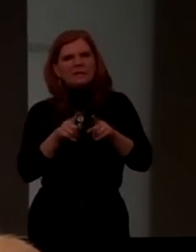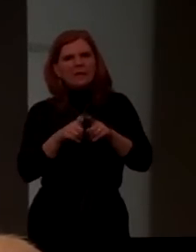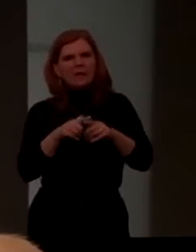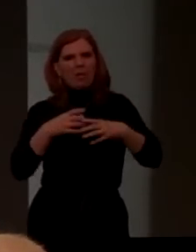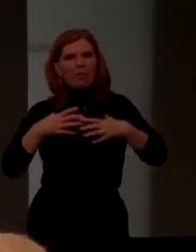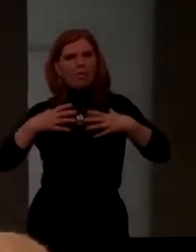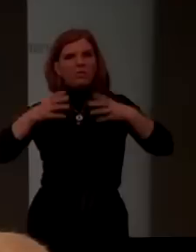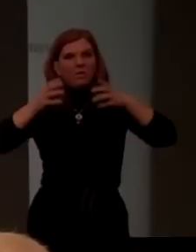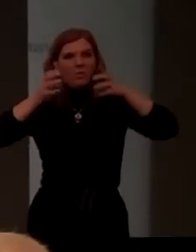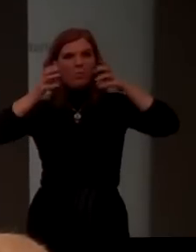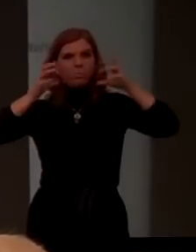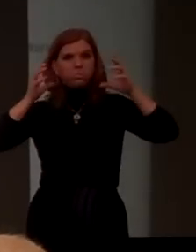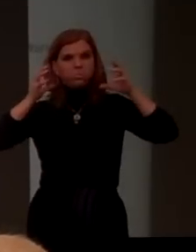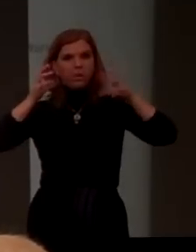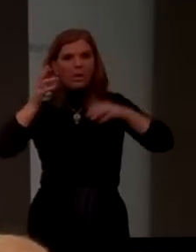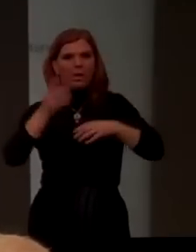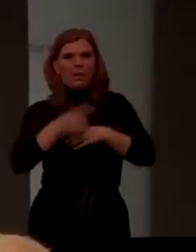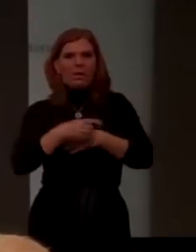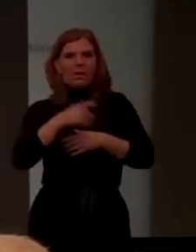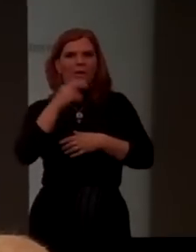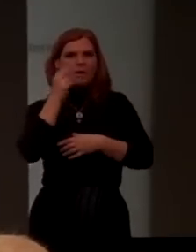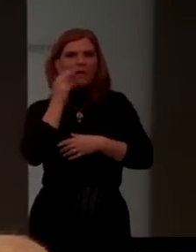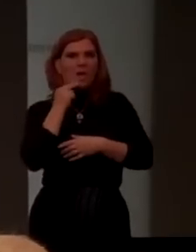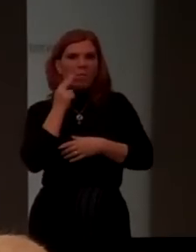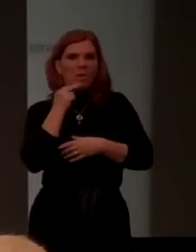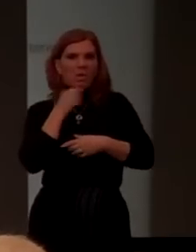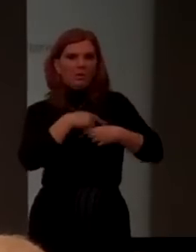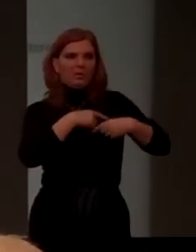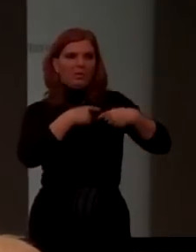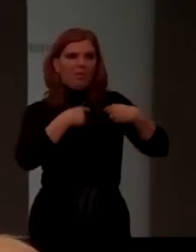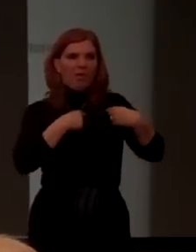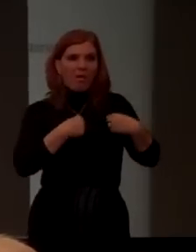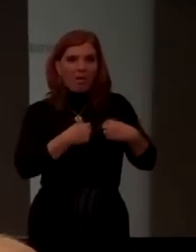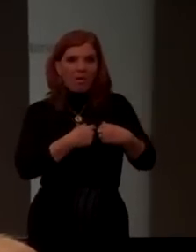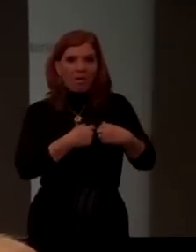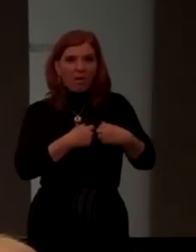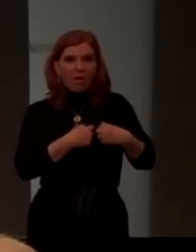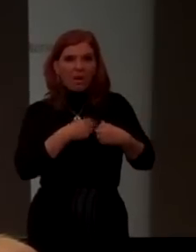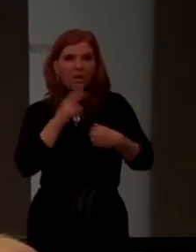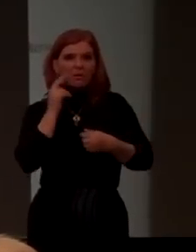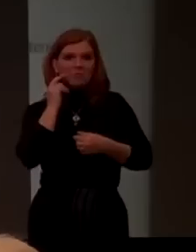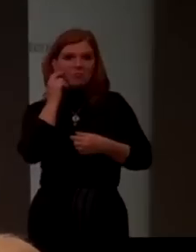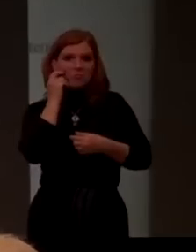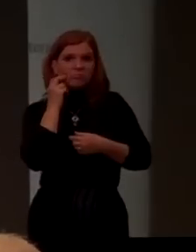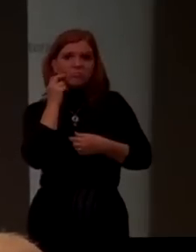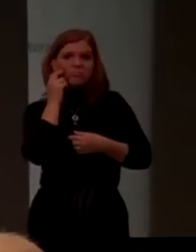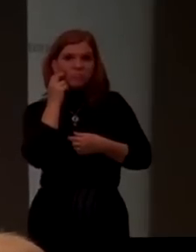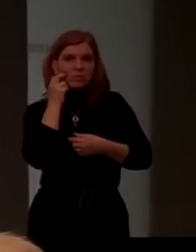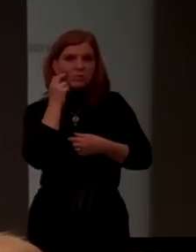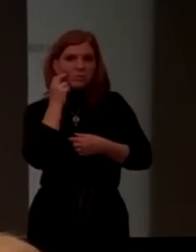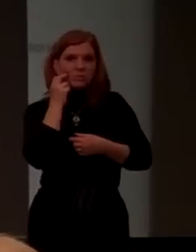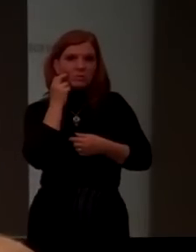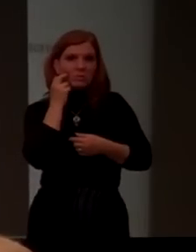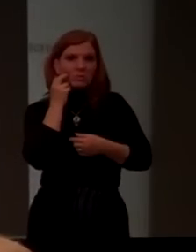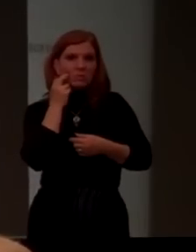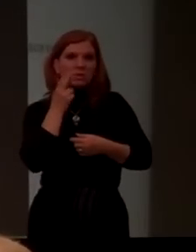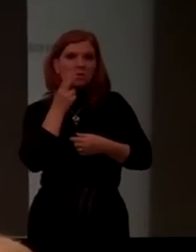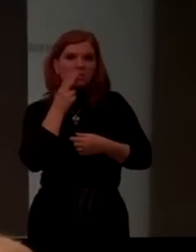obesity, diabetes, heart, chewing tobacco,